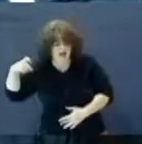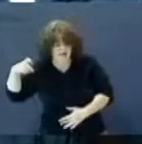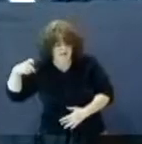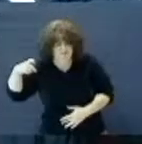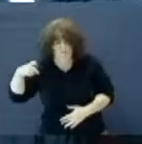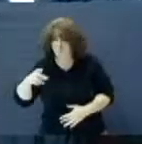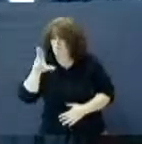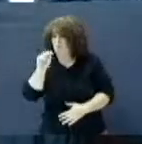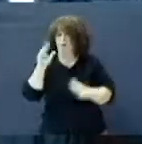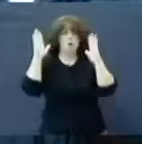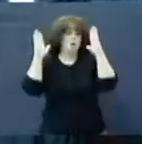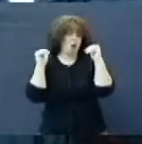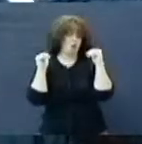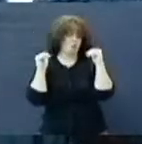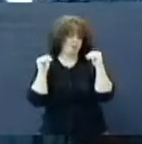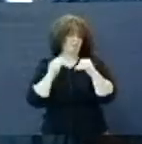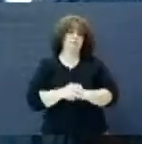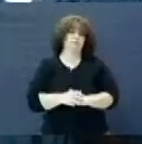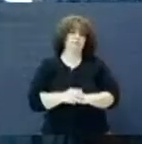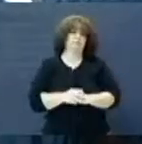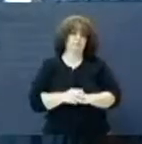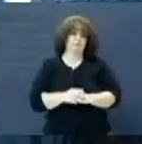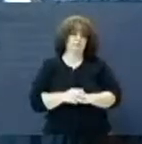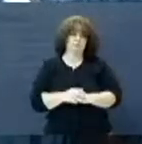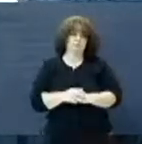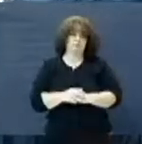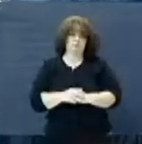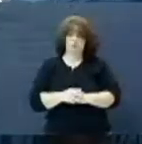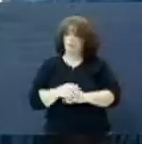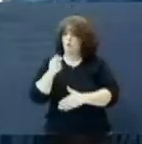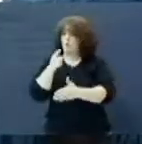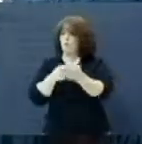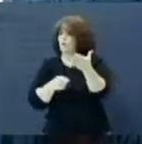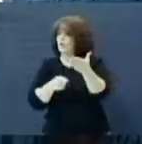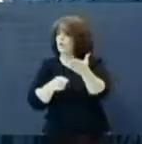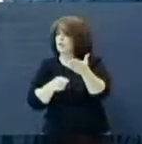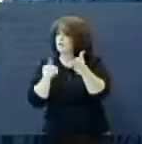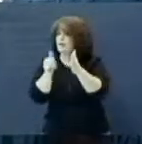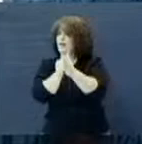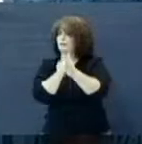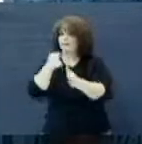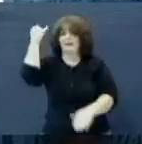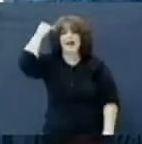hope. You say, what is that? That's moonstroke.